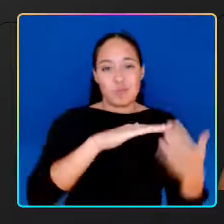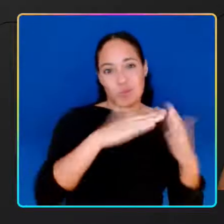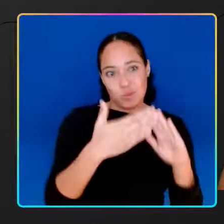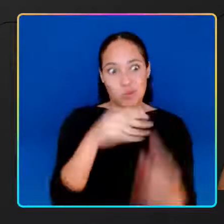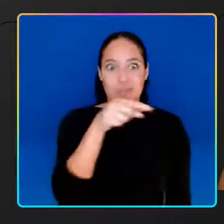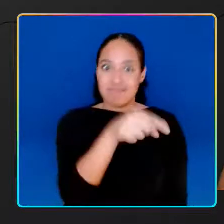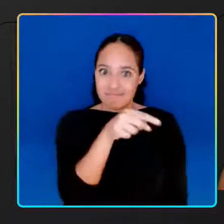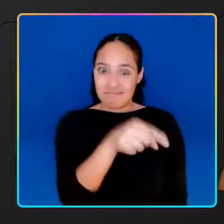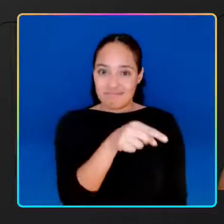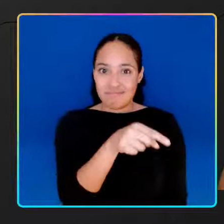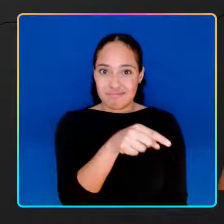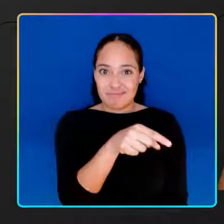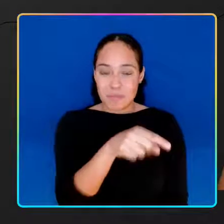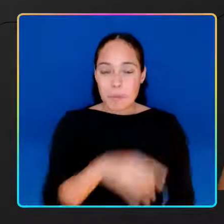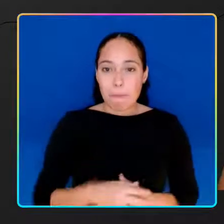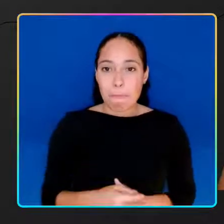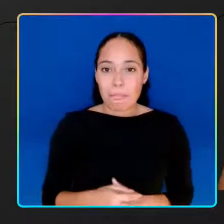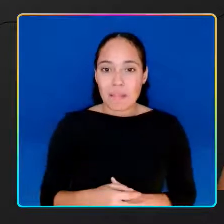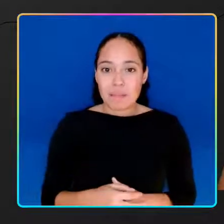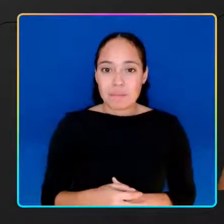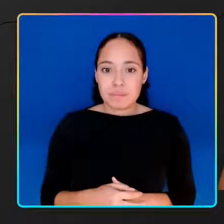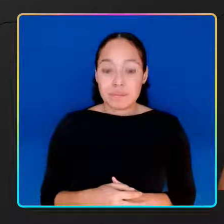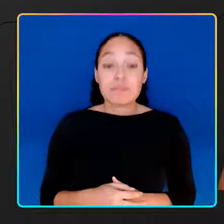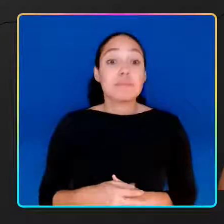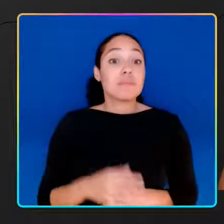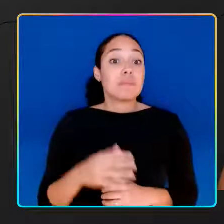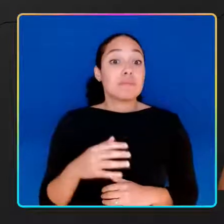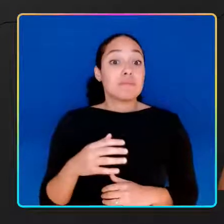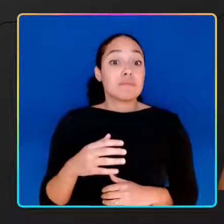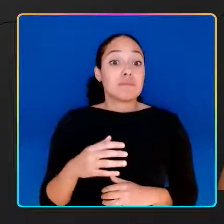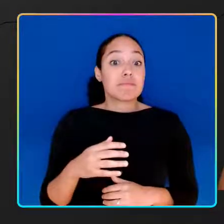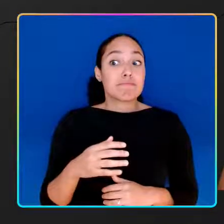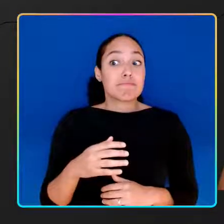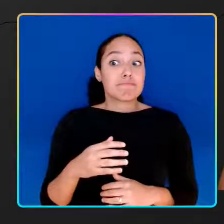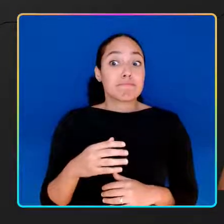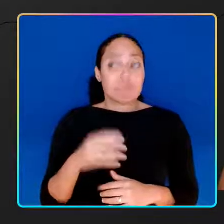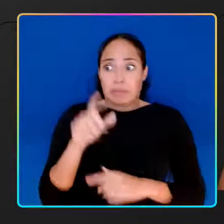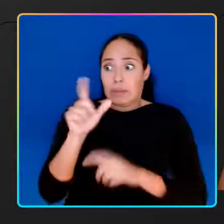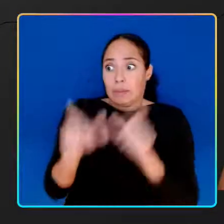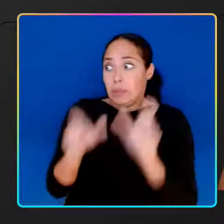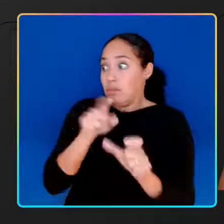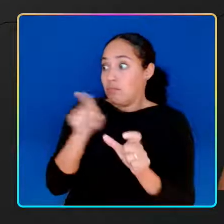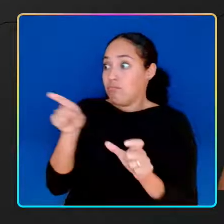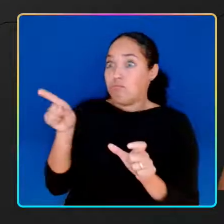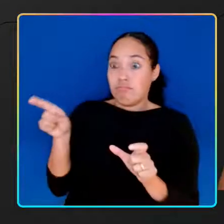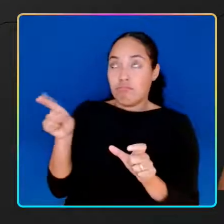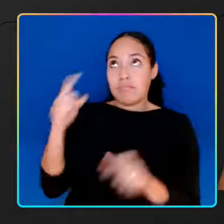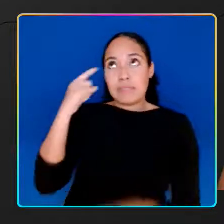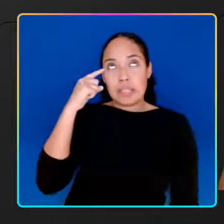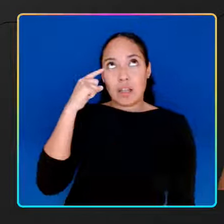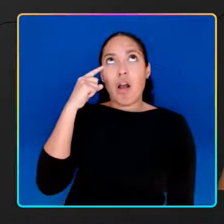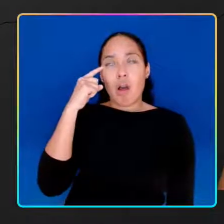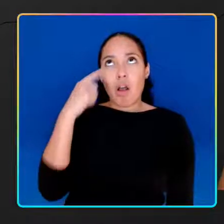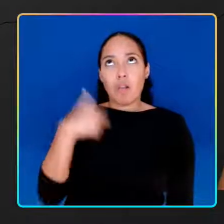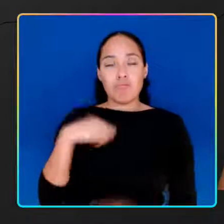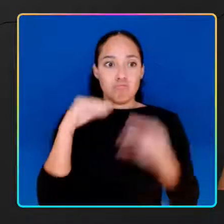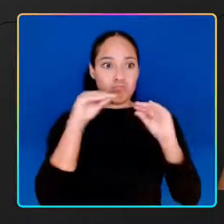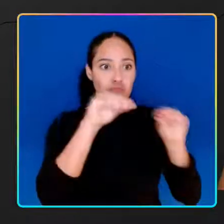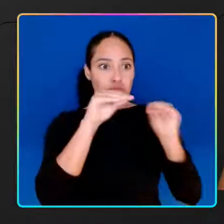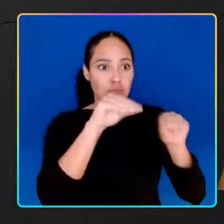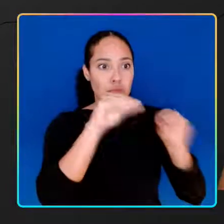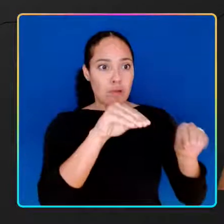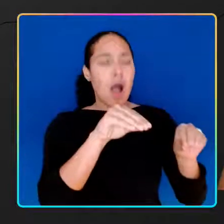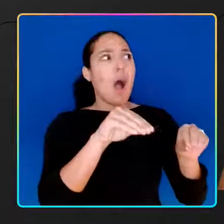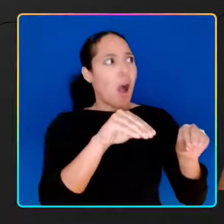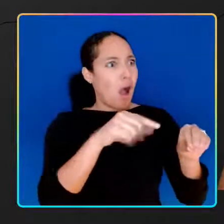Like, I know a lot of people find by teaching, they actually offer, it helps them